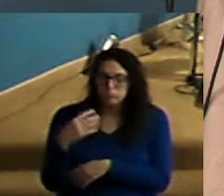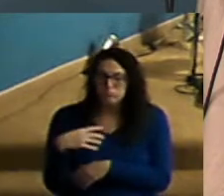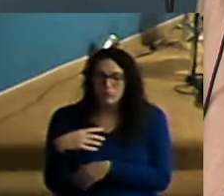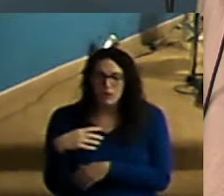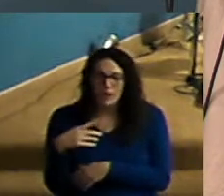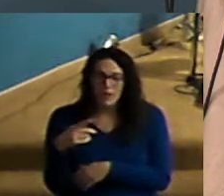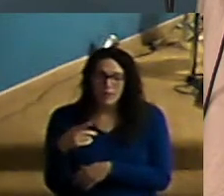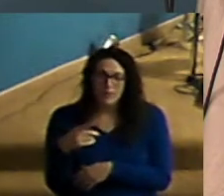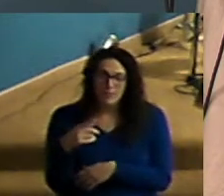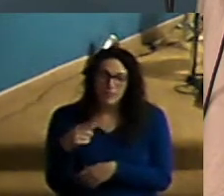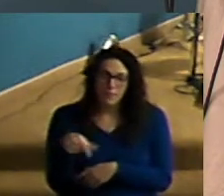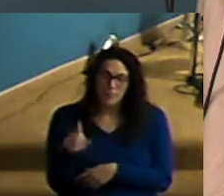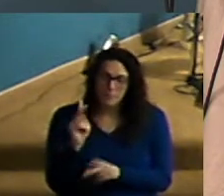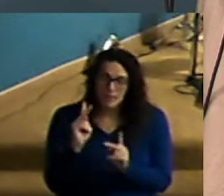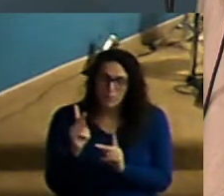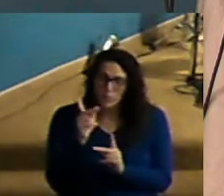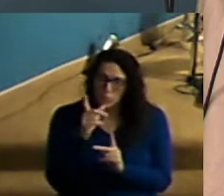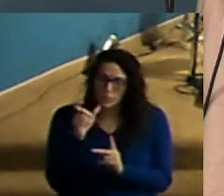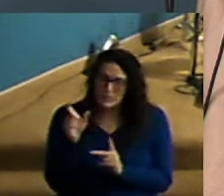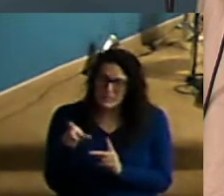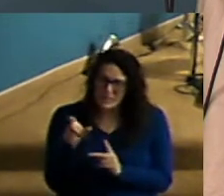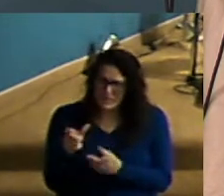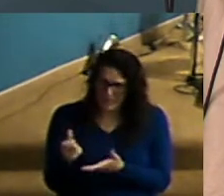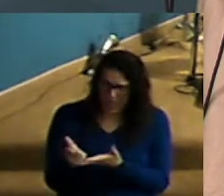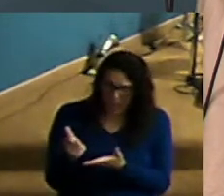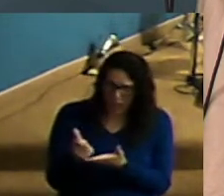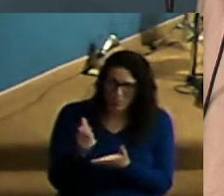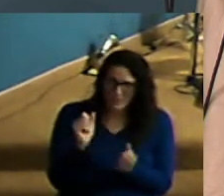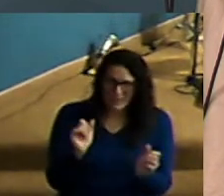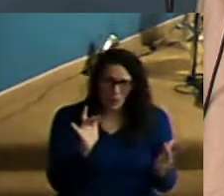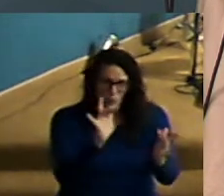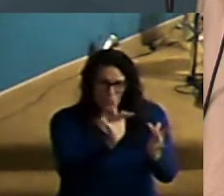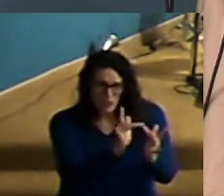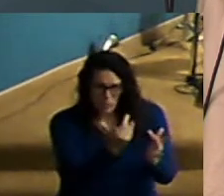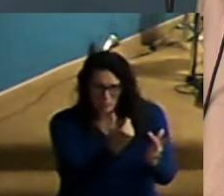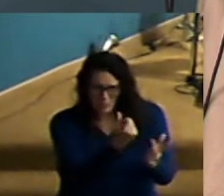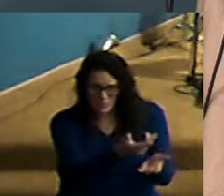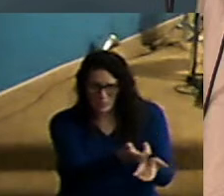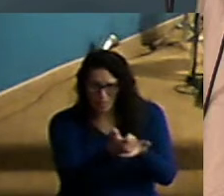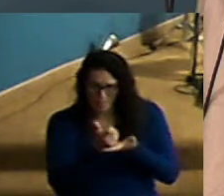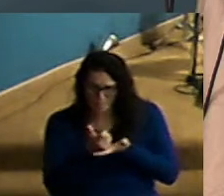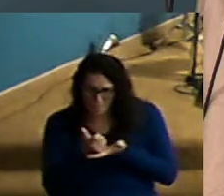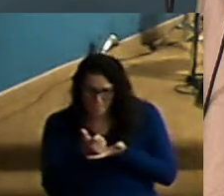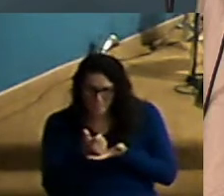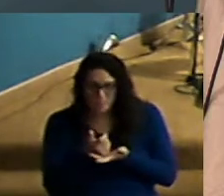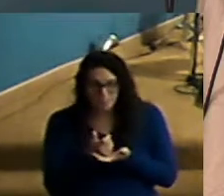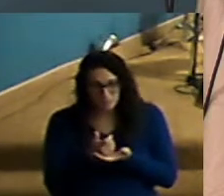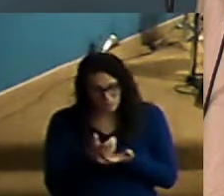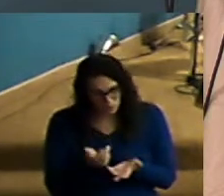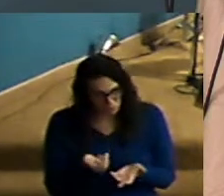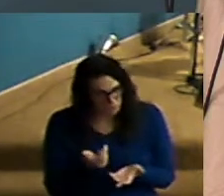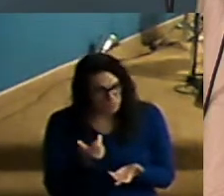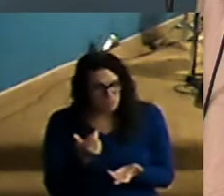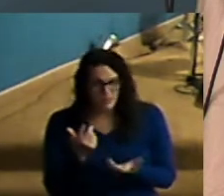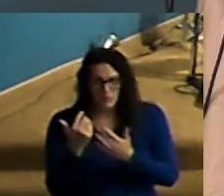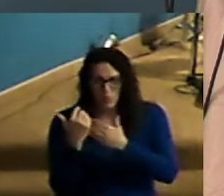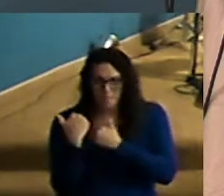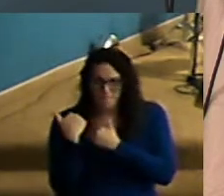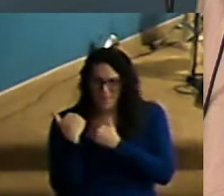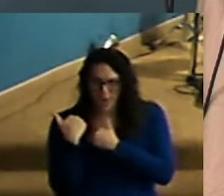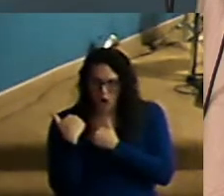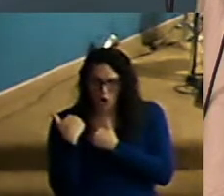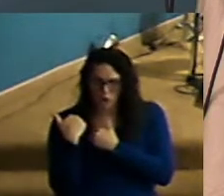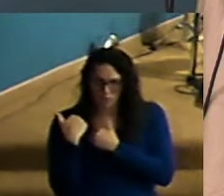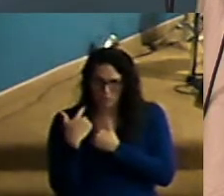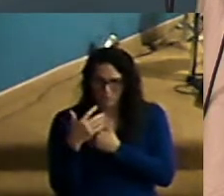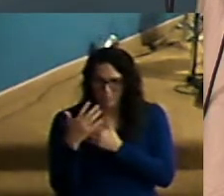strength to reach out to someone who is able to help bear their burdens. Sounds a little biblical, doesn't it? Bear one another's